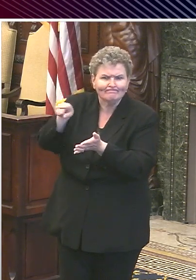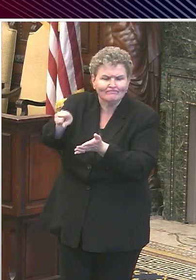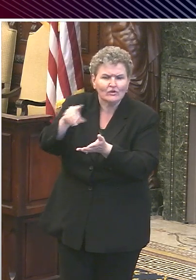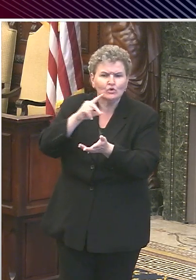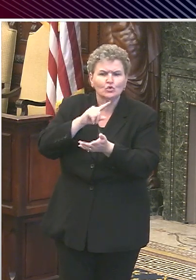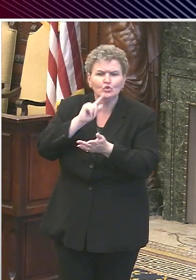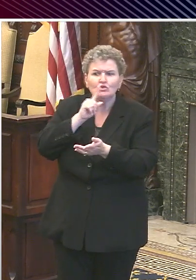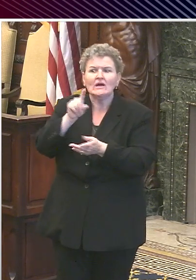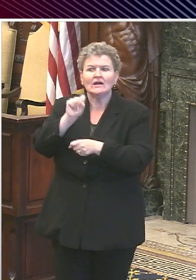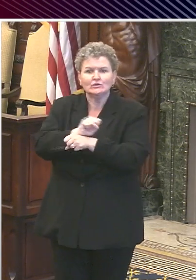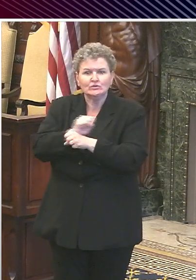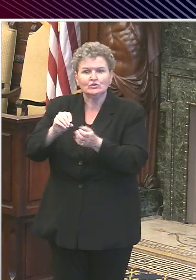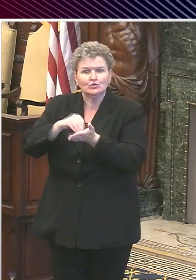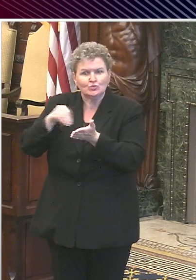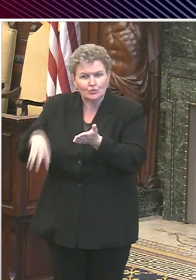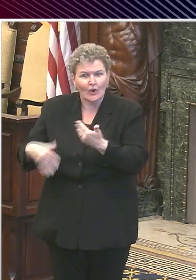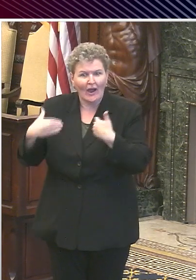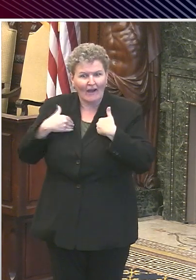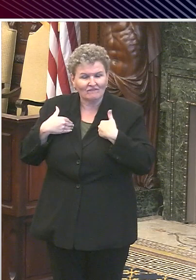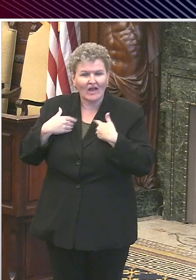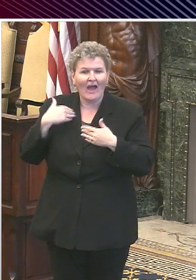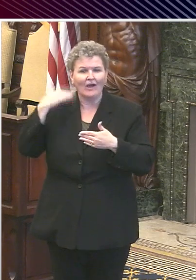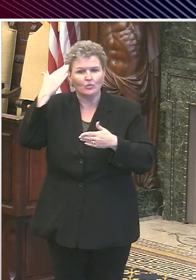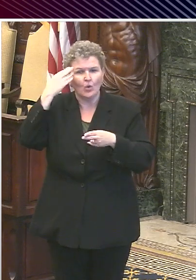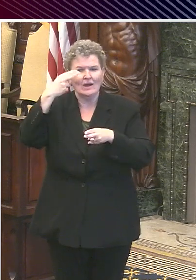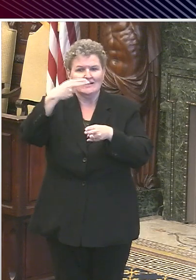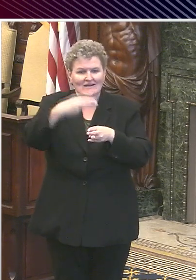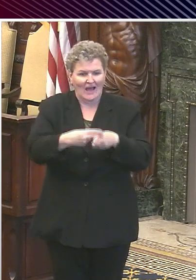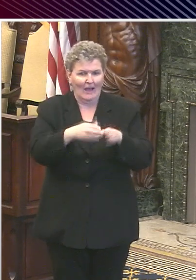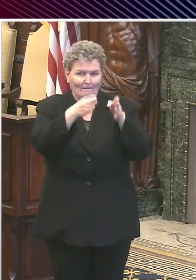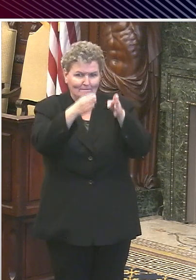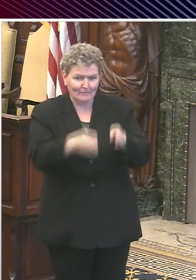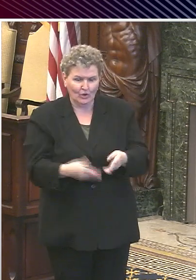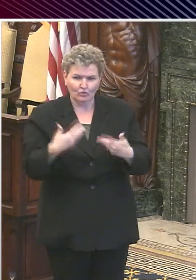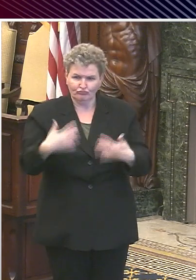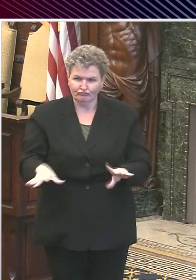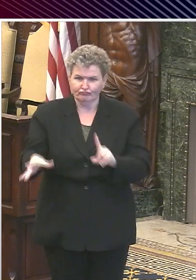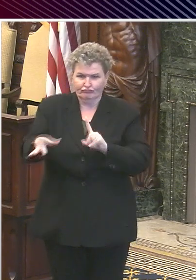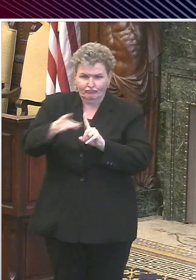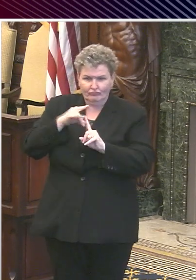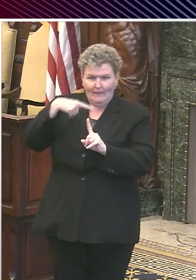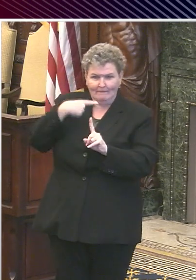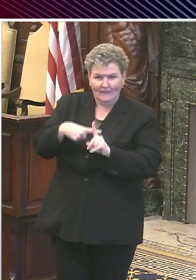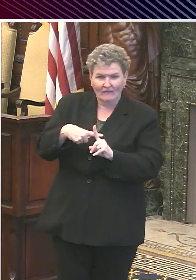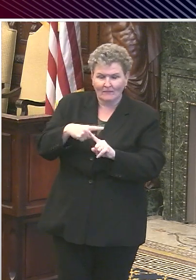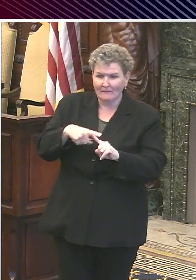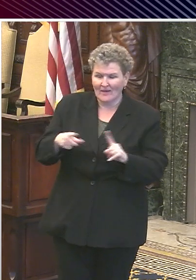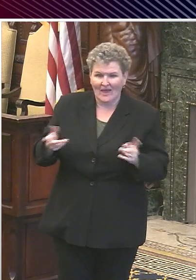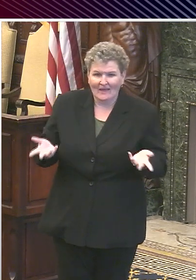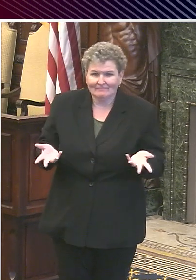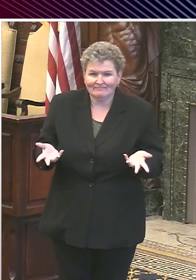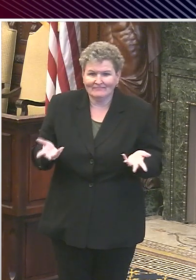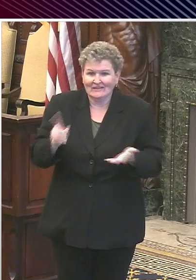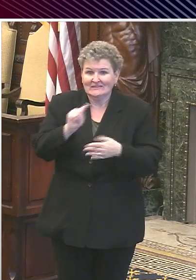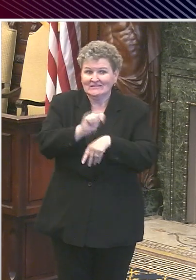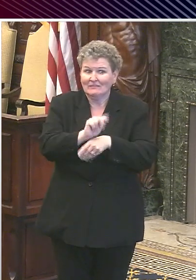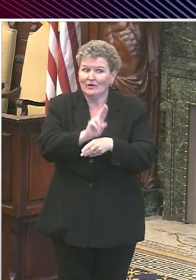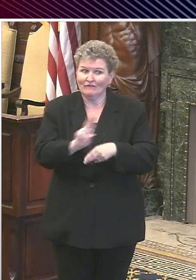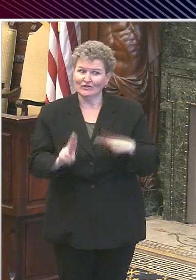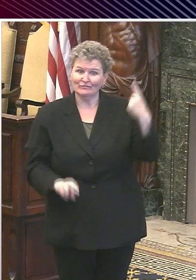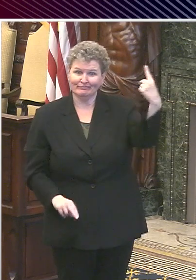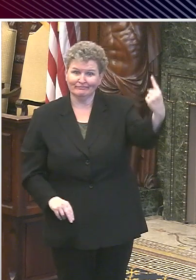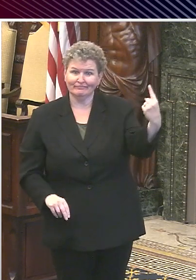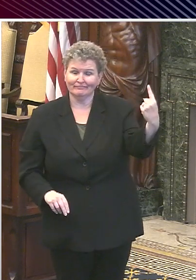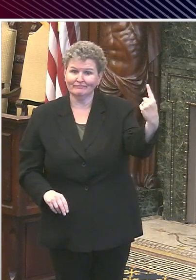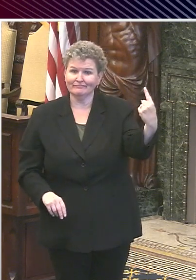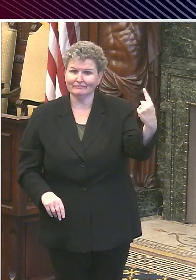that the name of the person who has a positive test, but they don't have their student label on them. And so with Temple, we heard anecdotally about a number